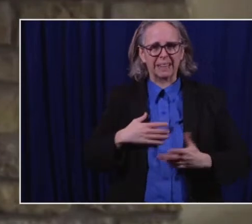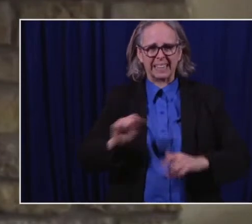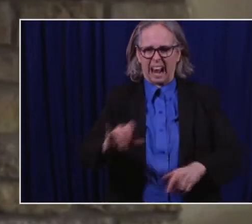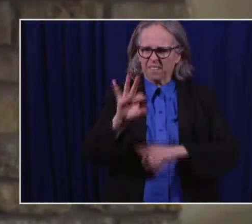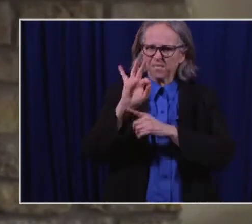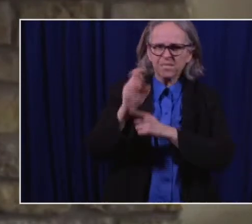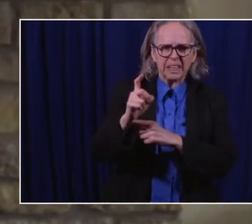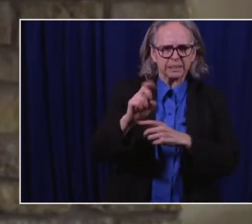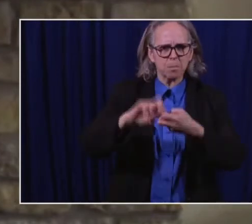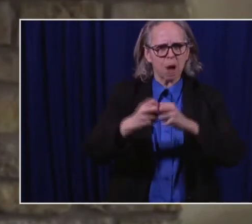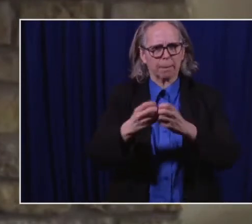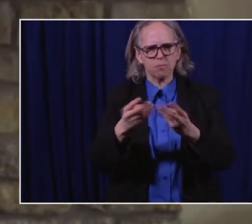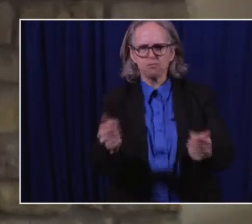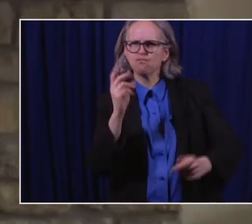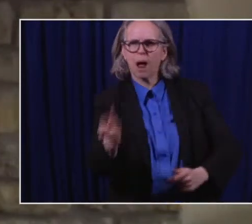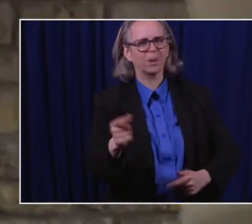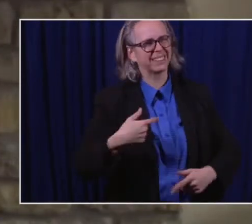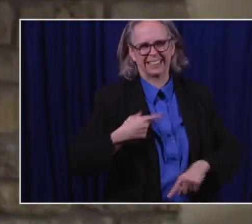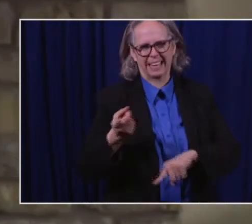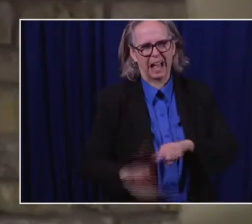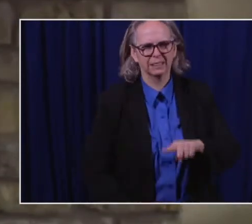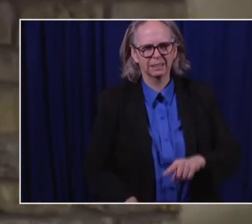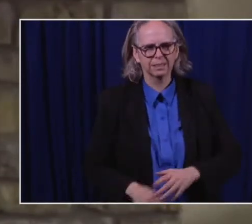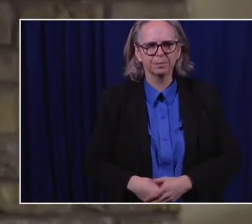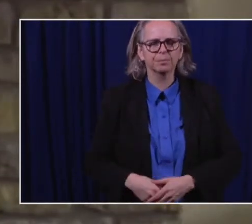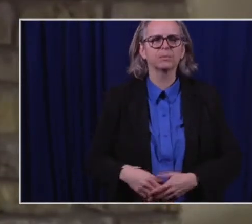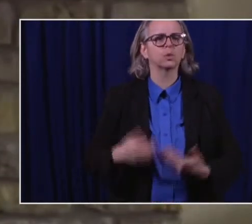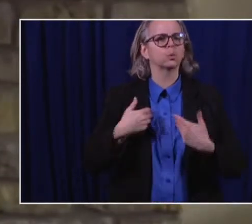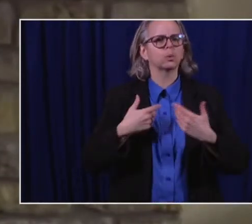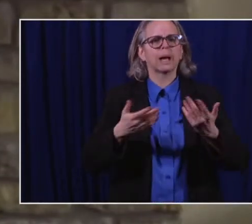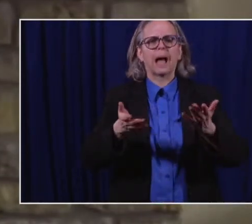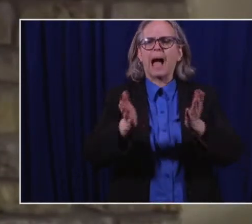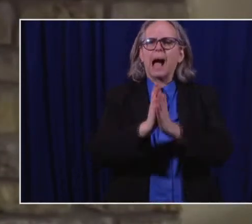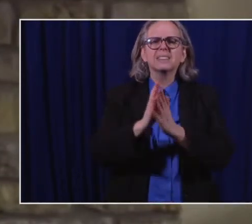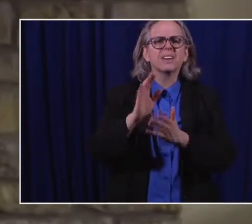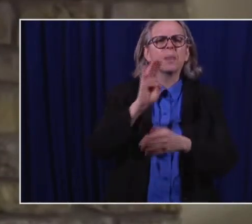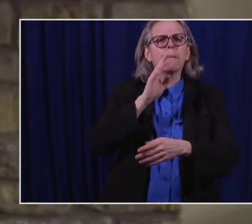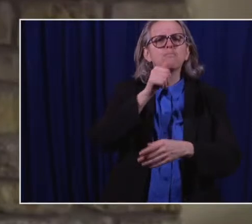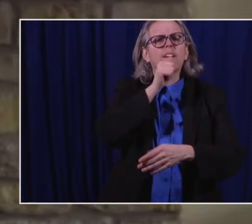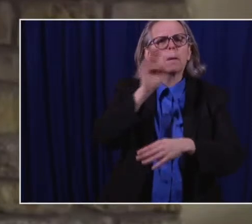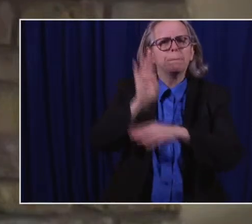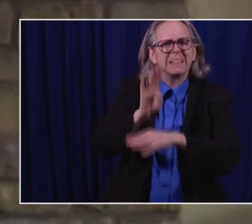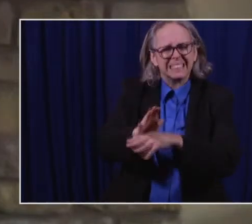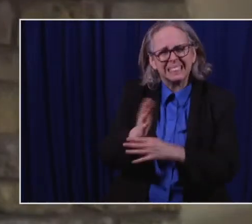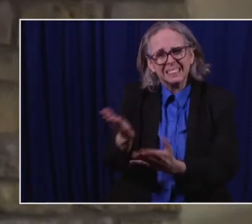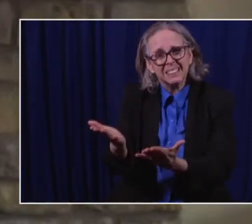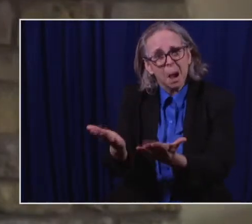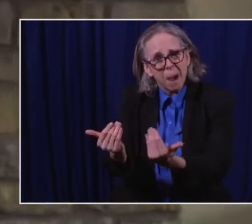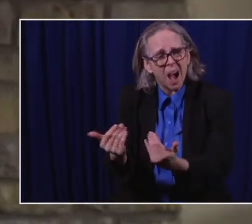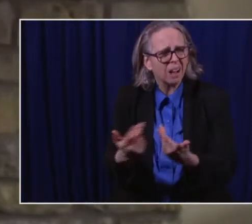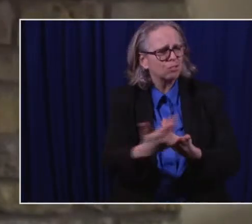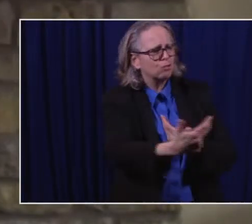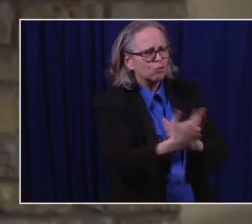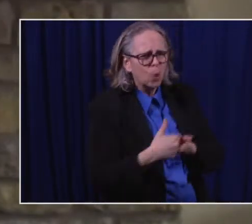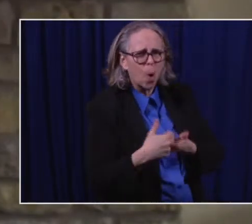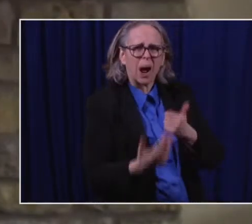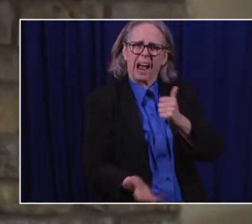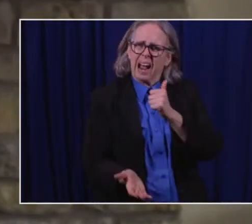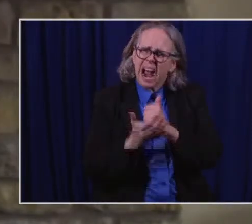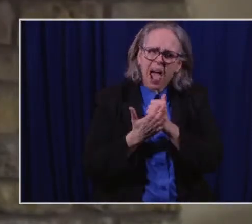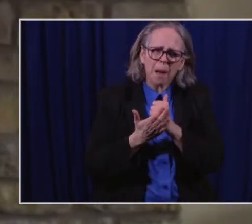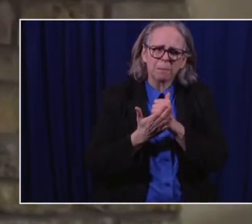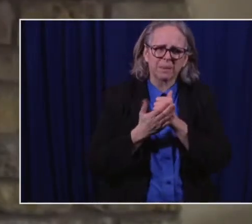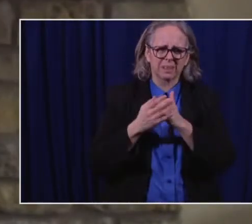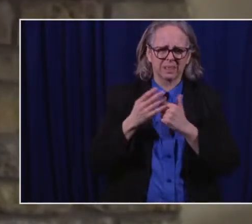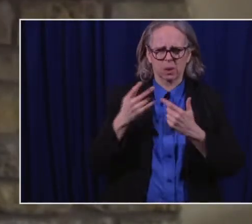we're going out into the private sector. We've already had several meetings. We'll have something to announce shortly. We're going to bring some people in from the